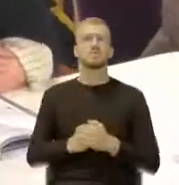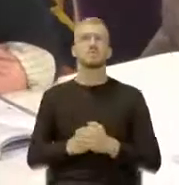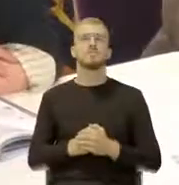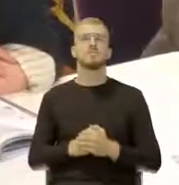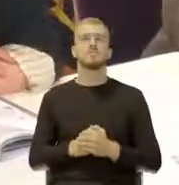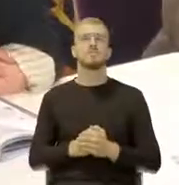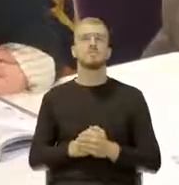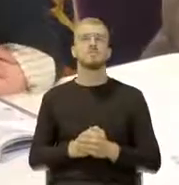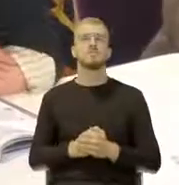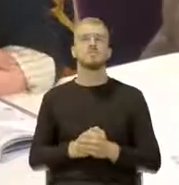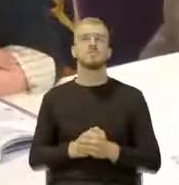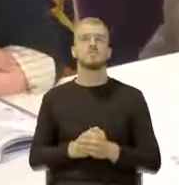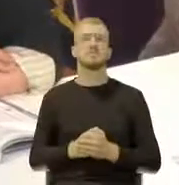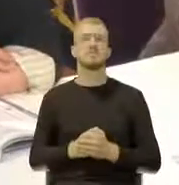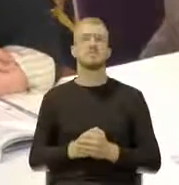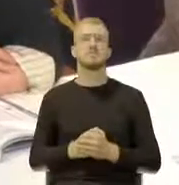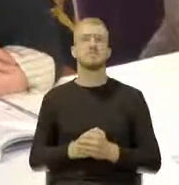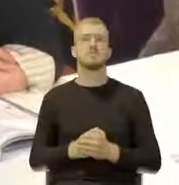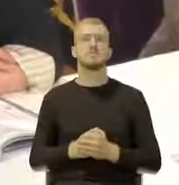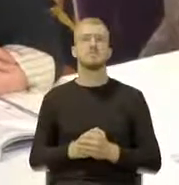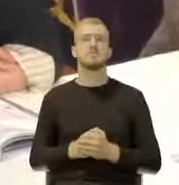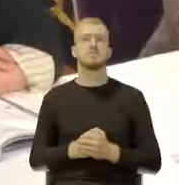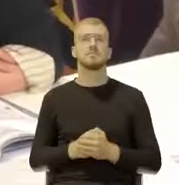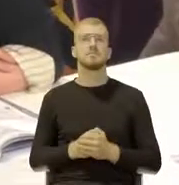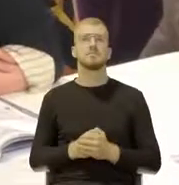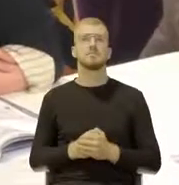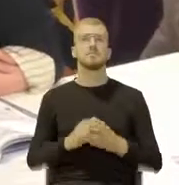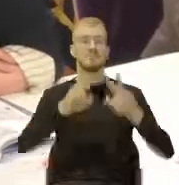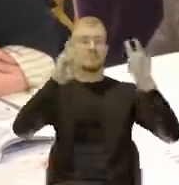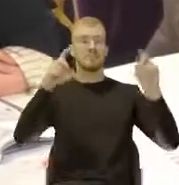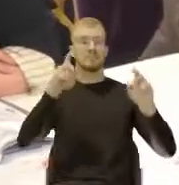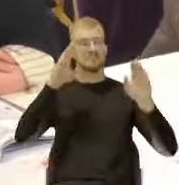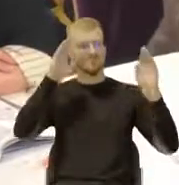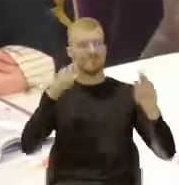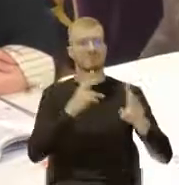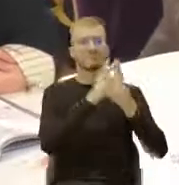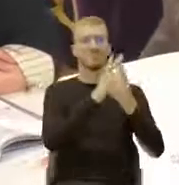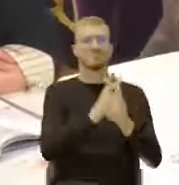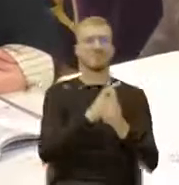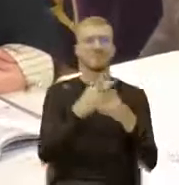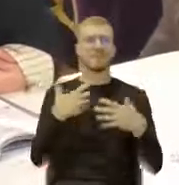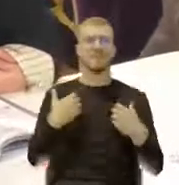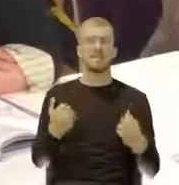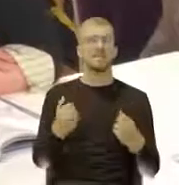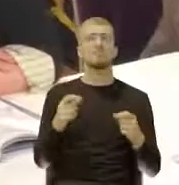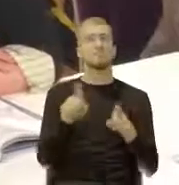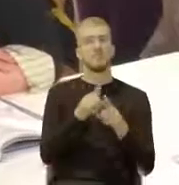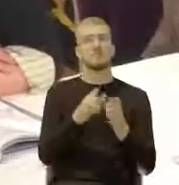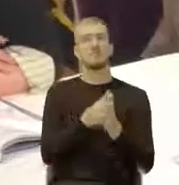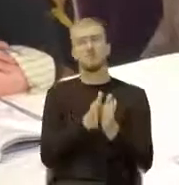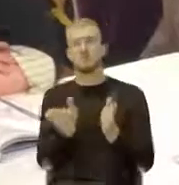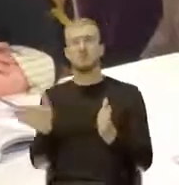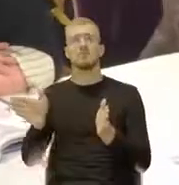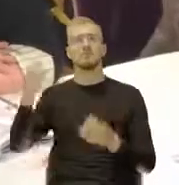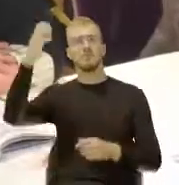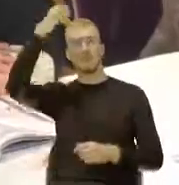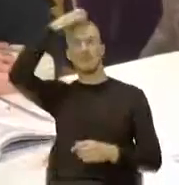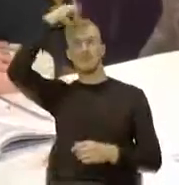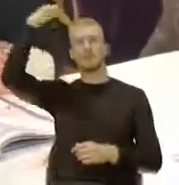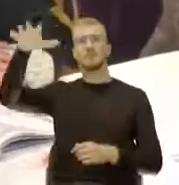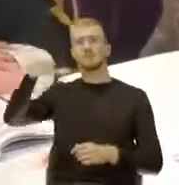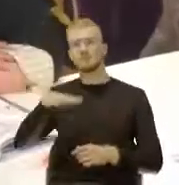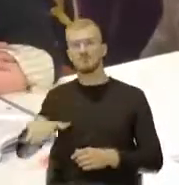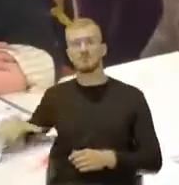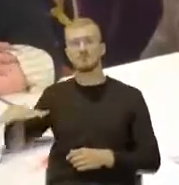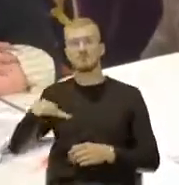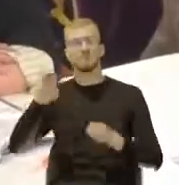government or healthy urban means the air we breathe or food we eat, or environment we work,